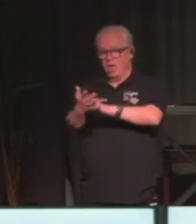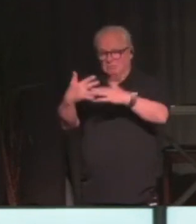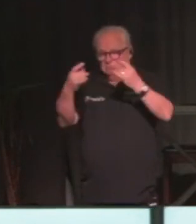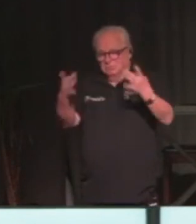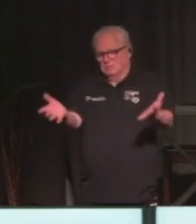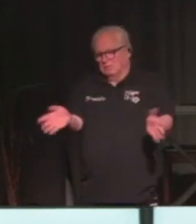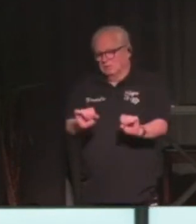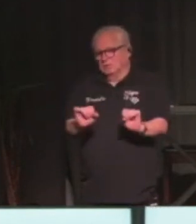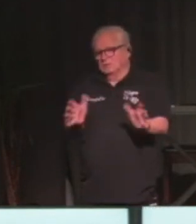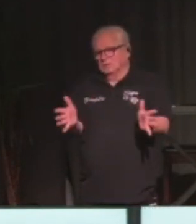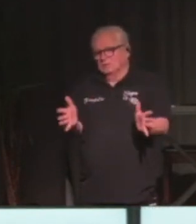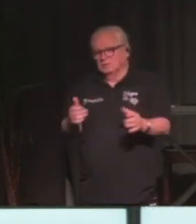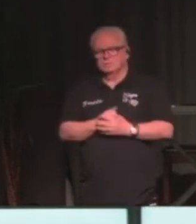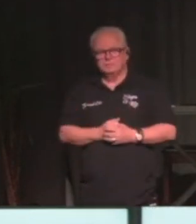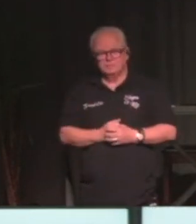are done.